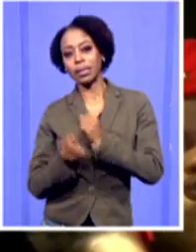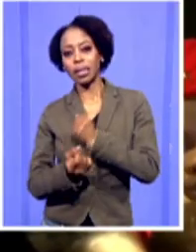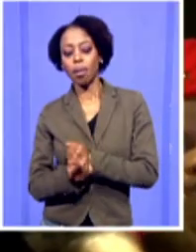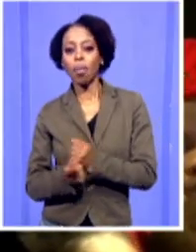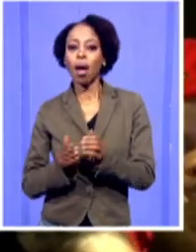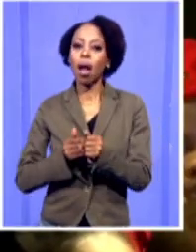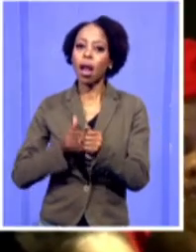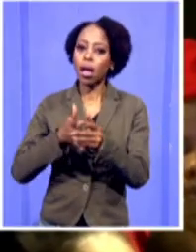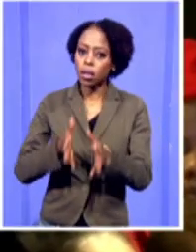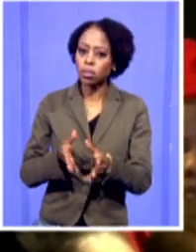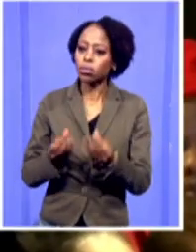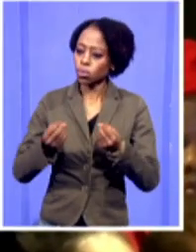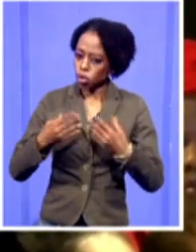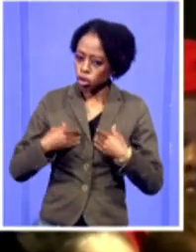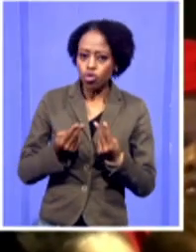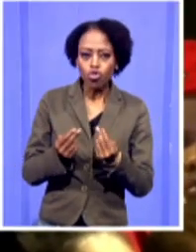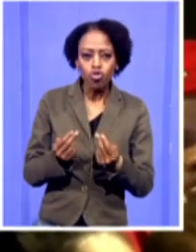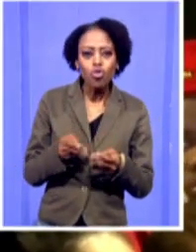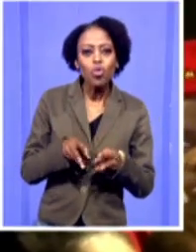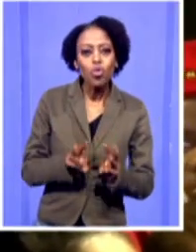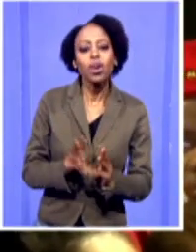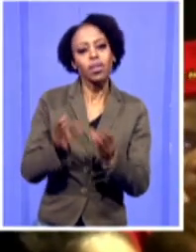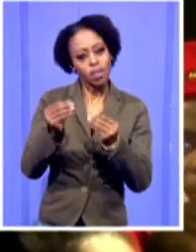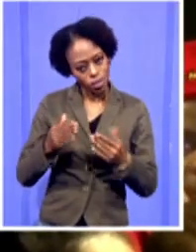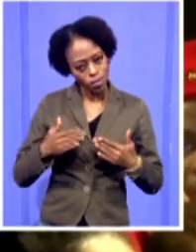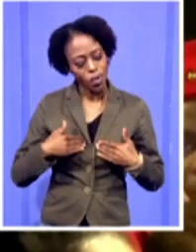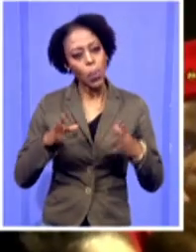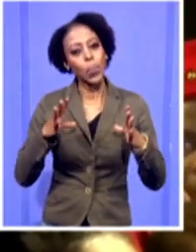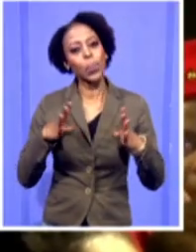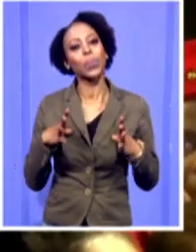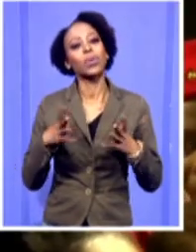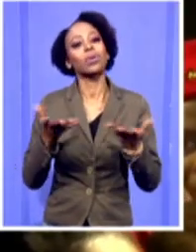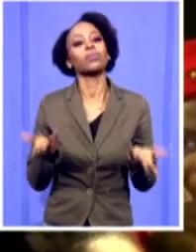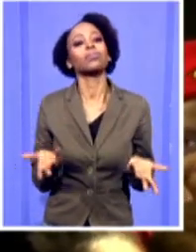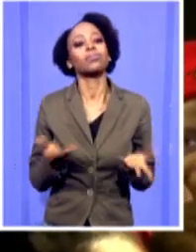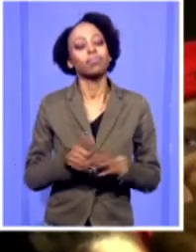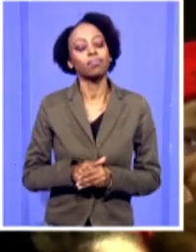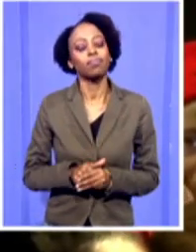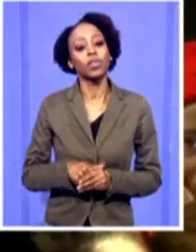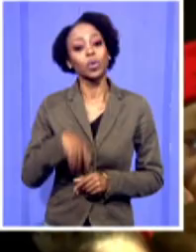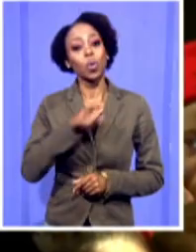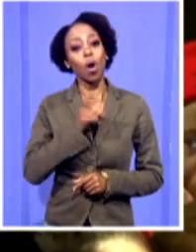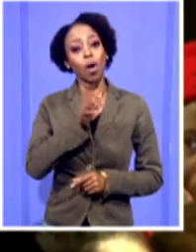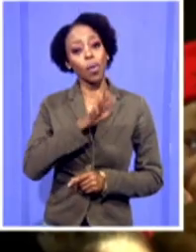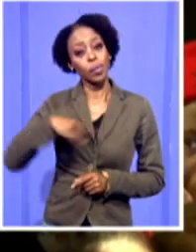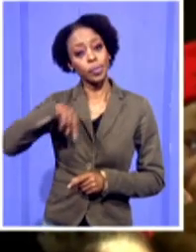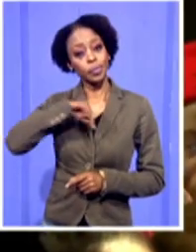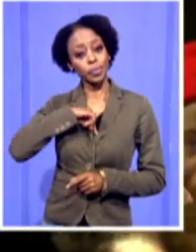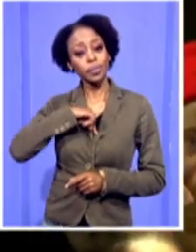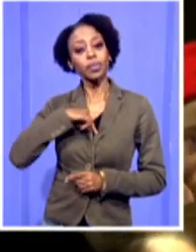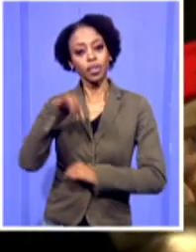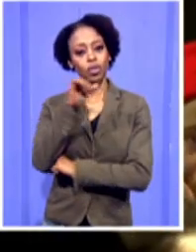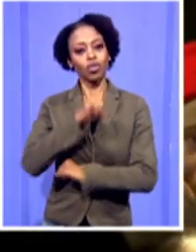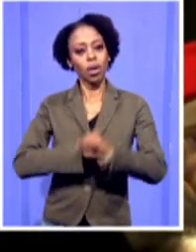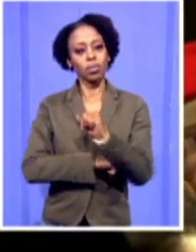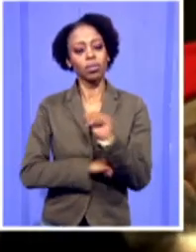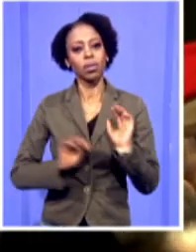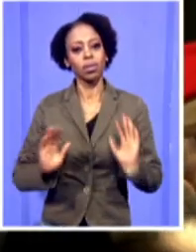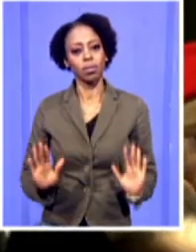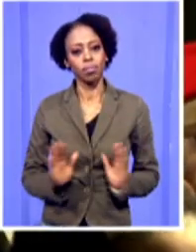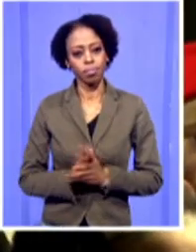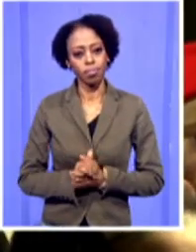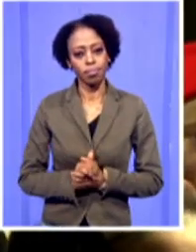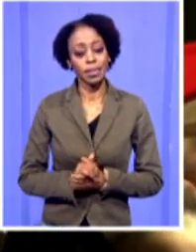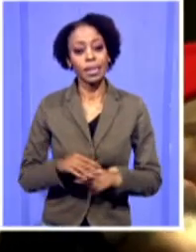providing a new direction, that must be presented before Congress. Because Congress itself is a structure. I think we